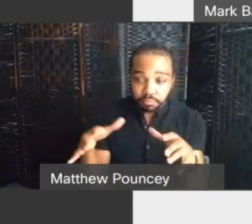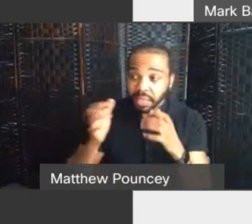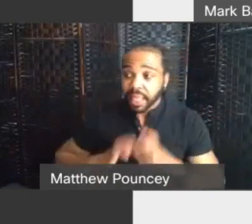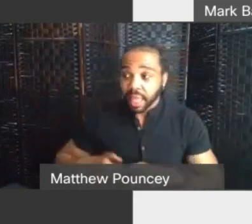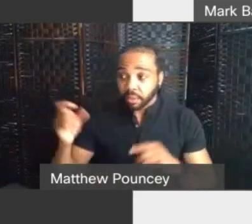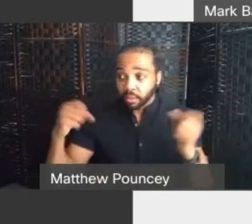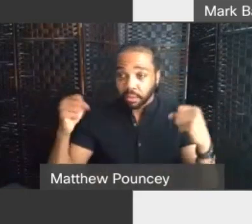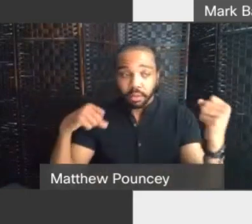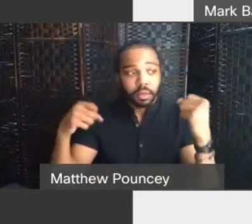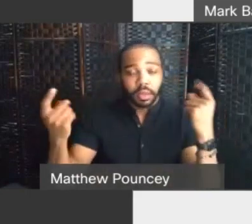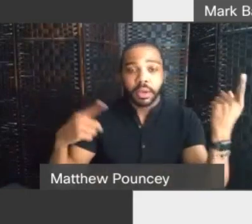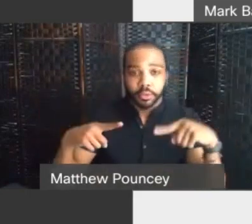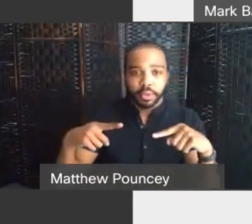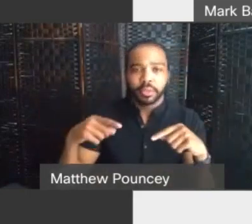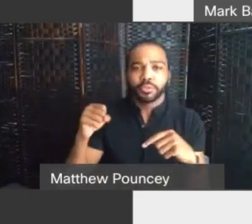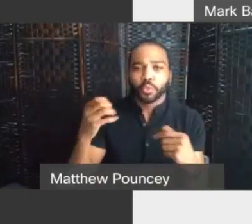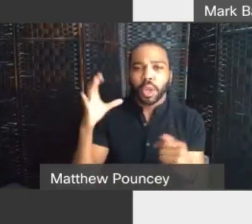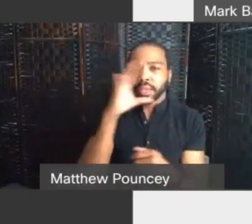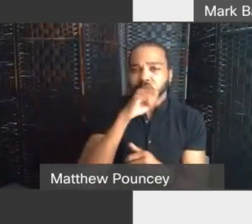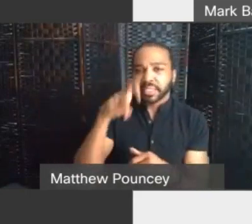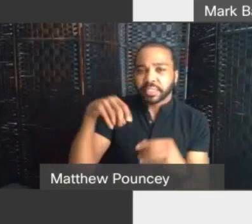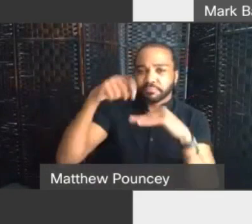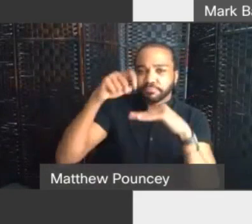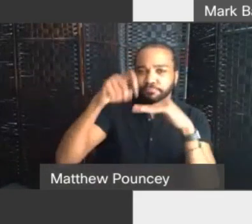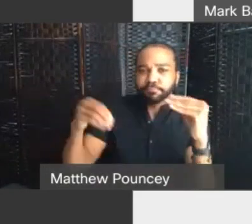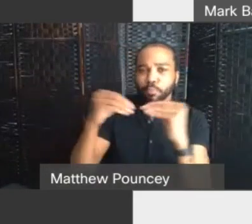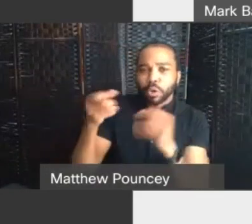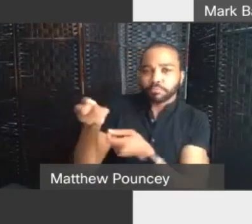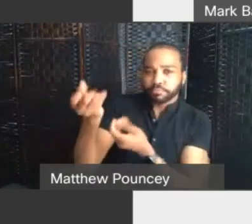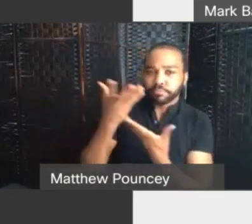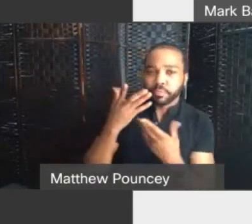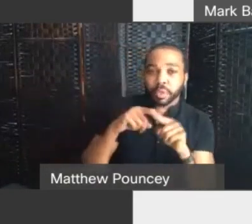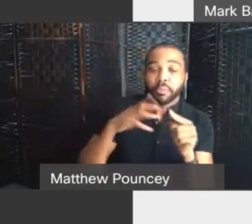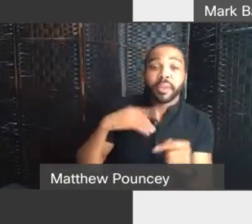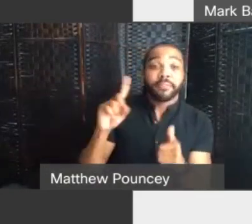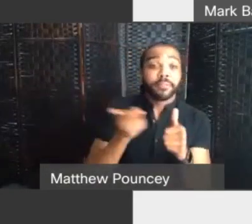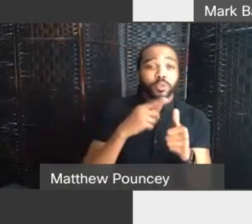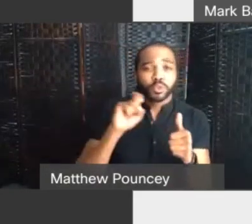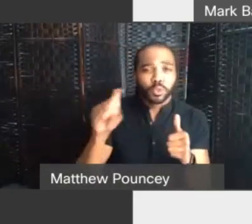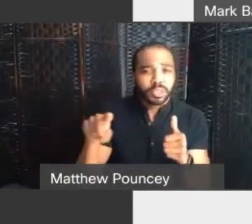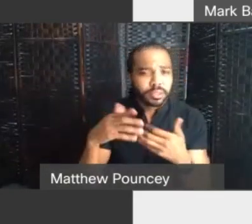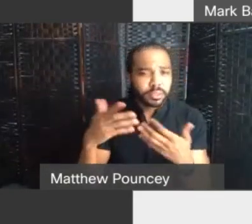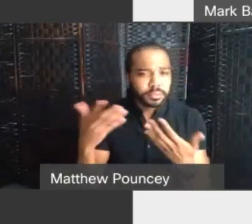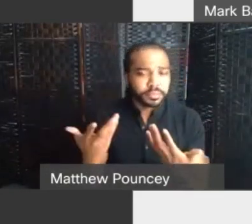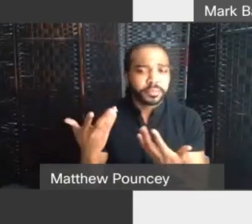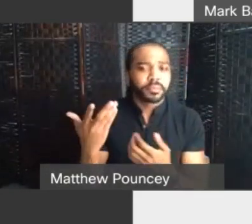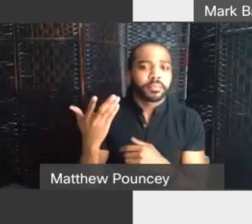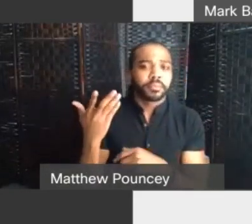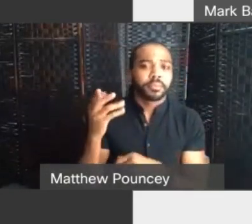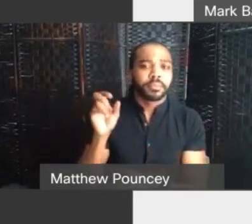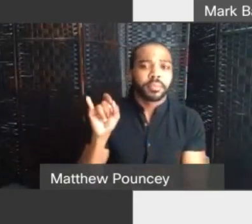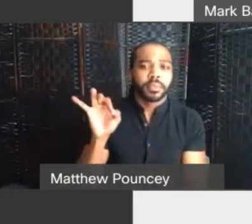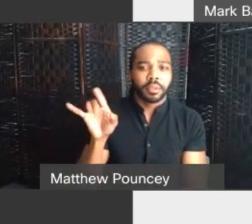agreed upon. So I guess I would need to know more. But my first question would be, if the service